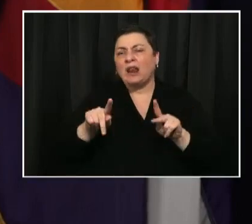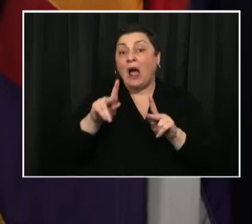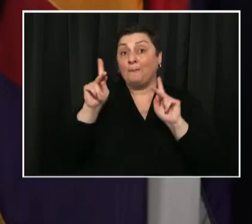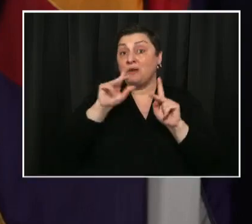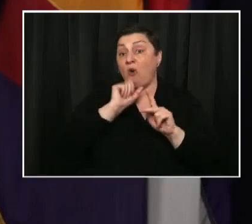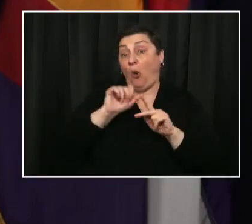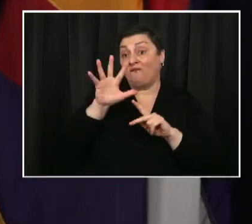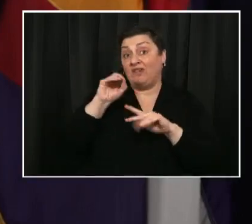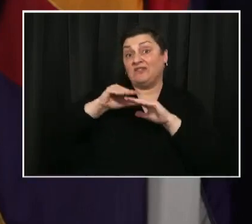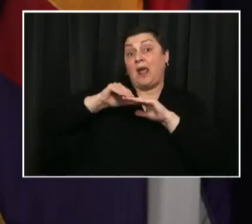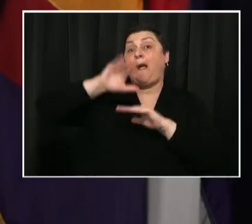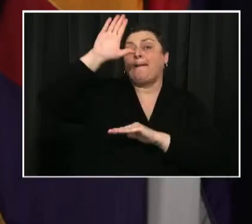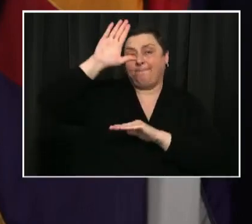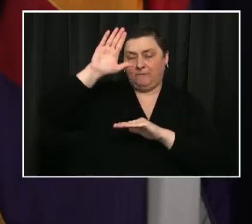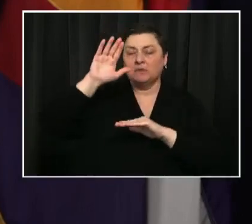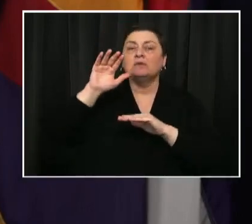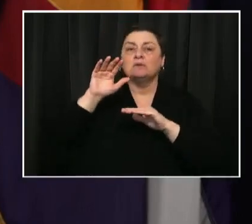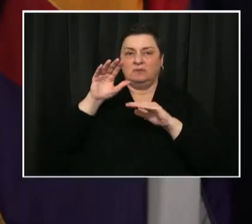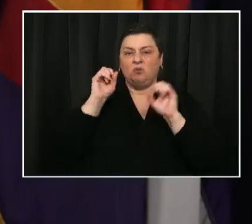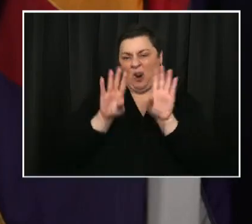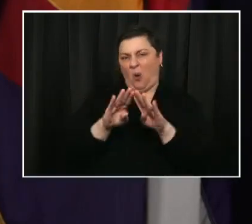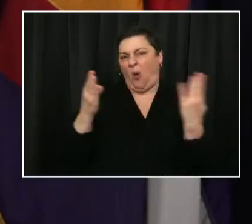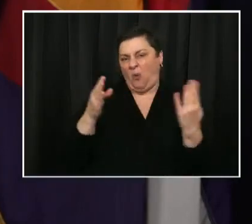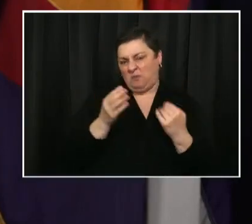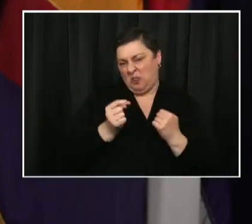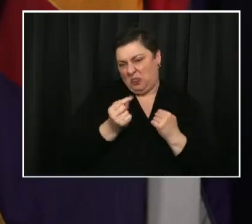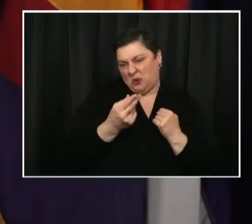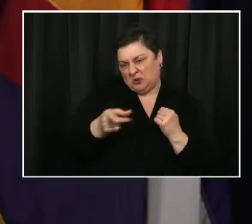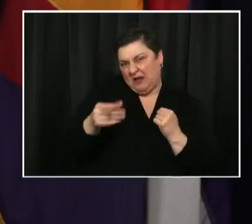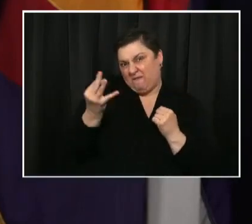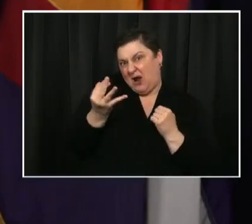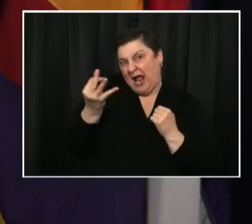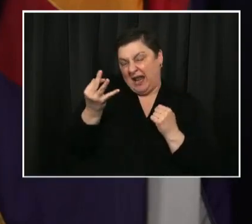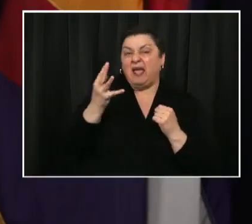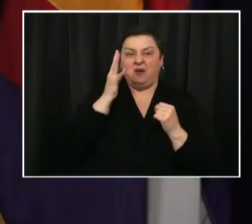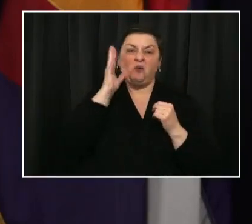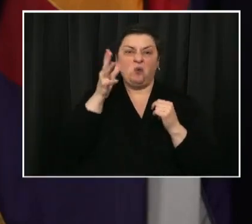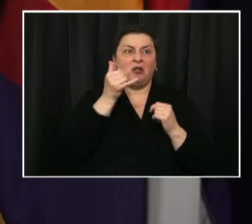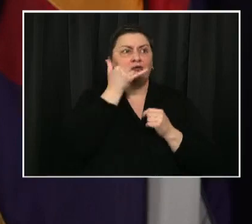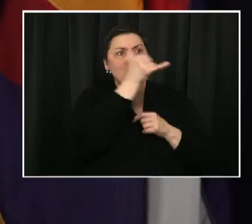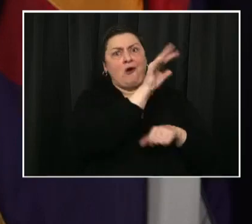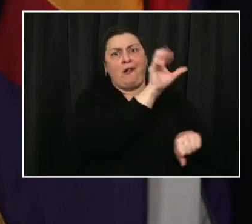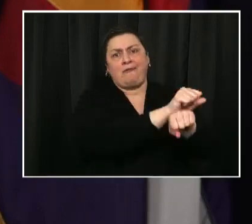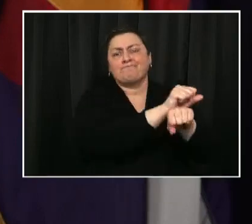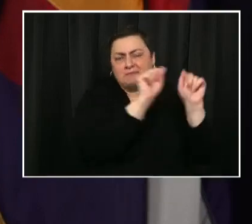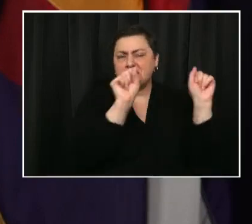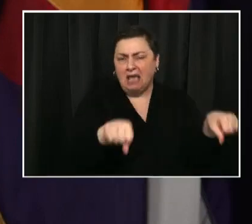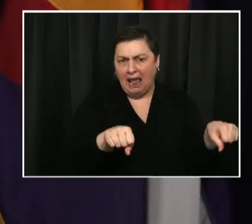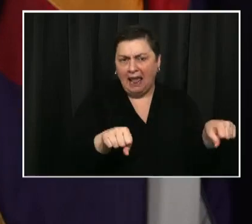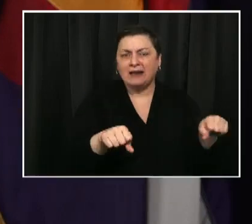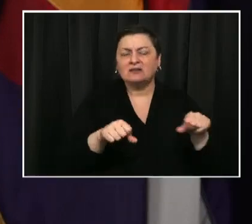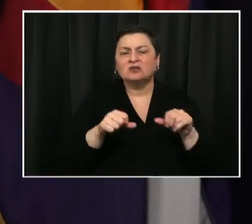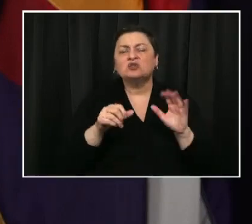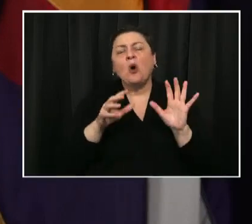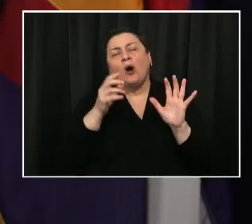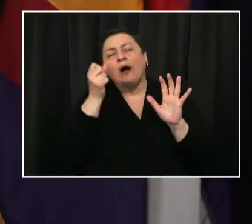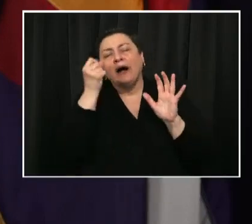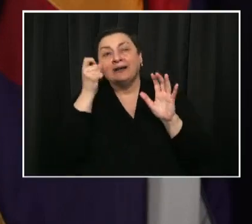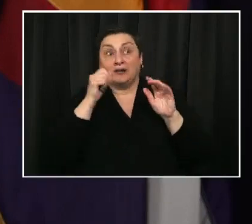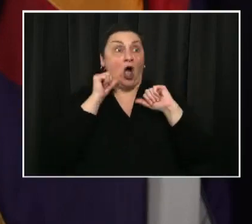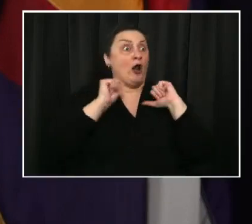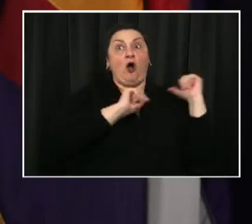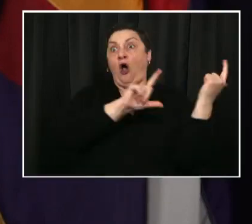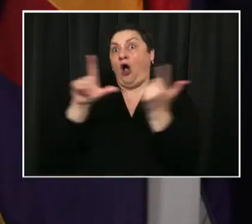schedule appointments on Thursday or Friday. But certainly by Friday they should be there. So they won't all necessarily be updated by